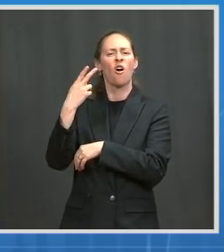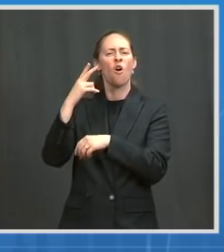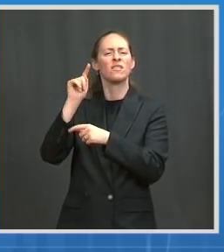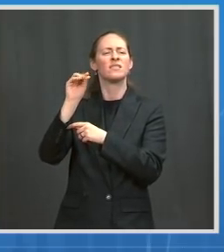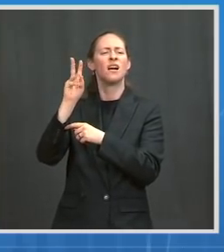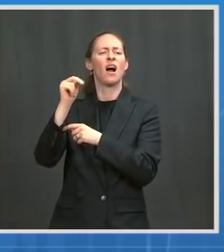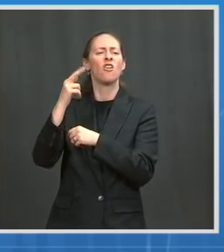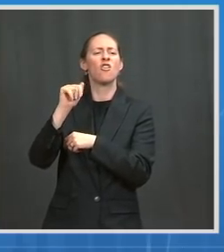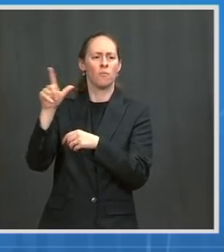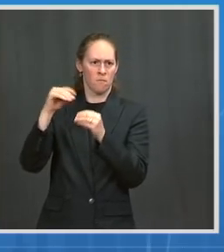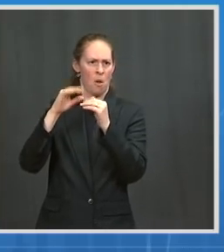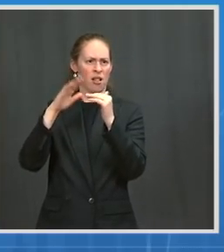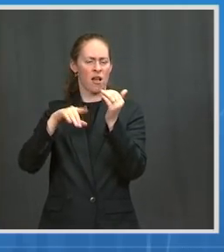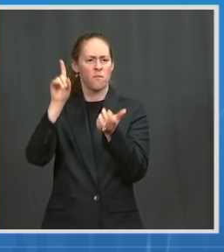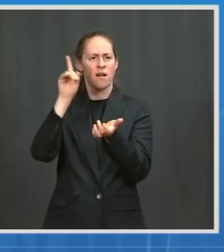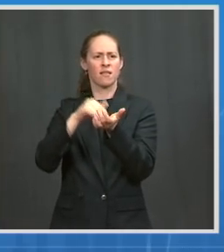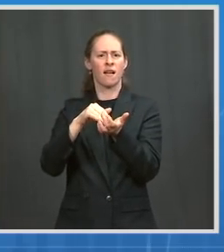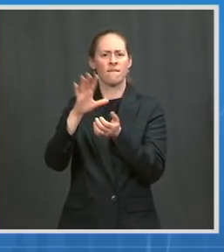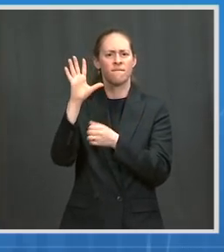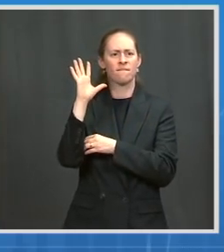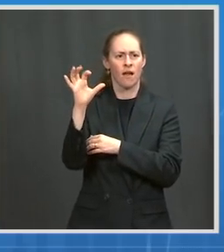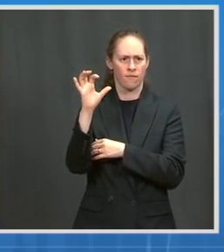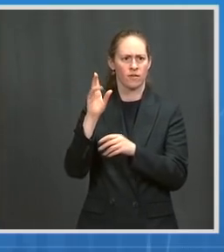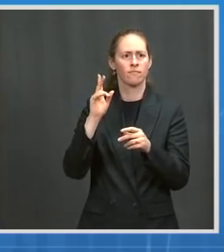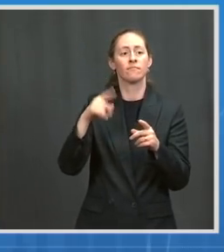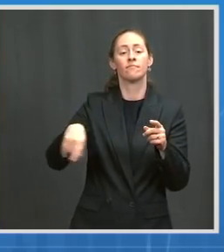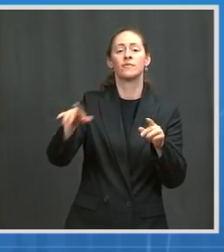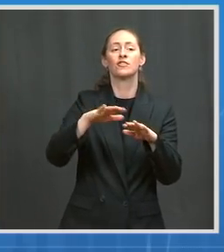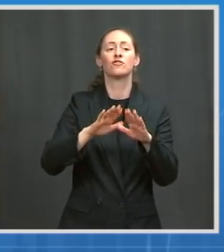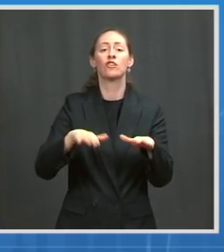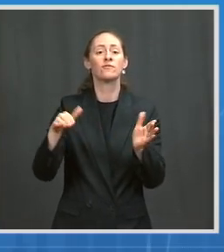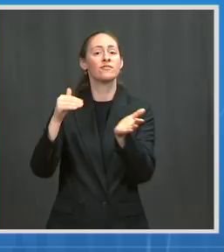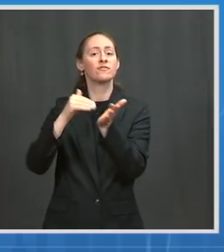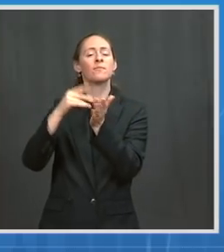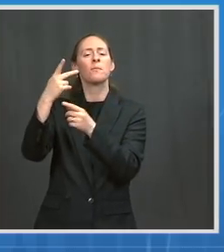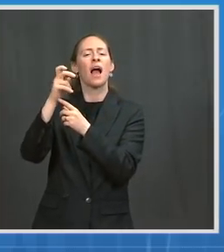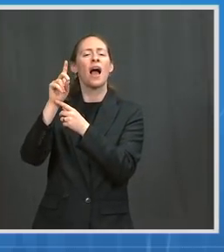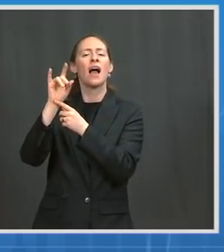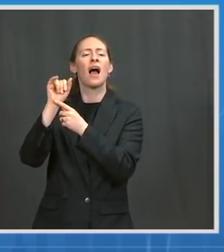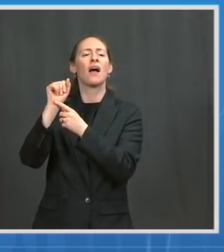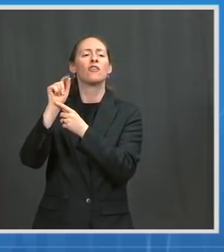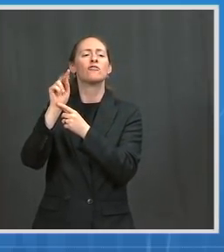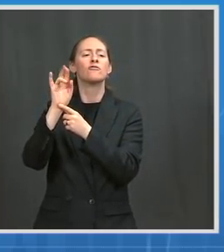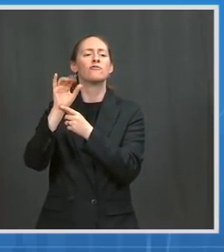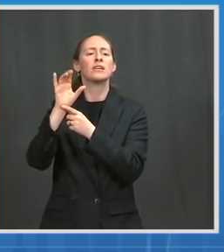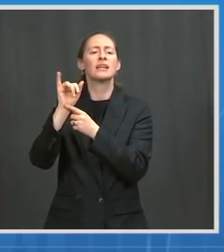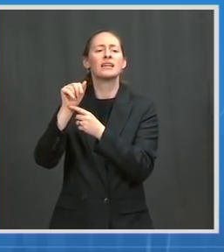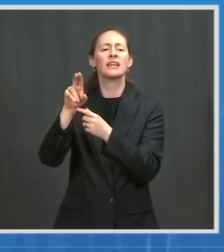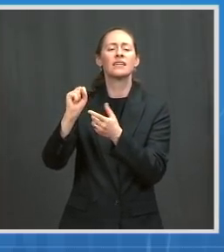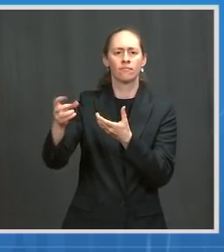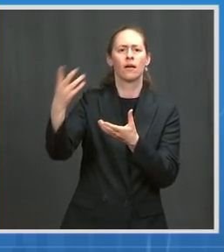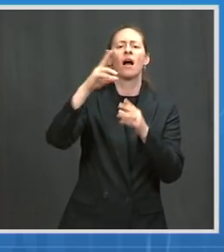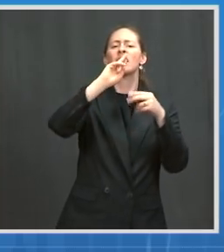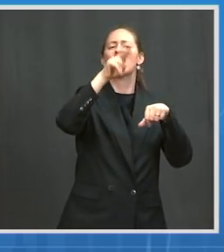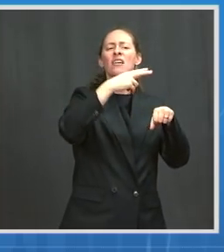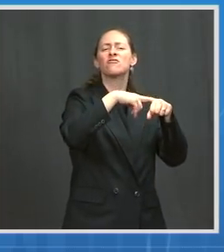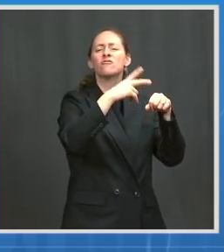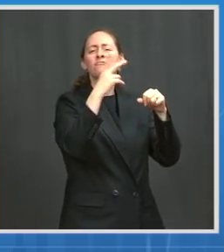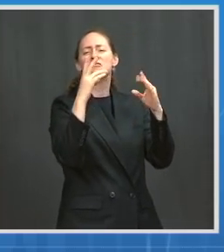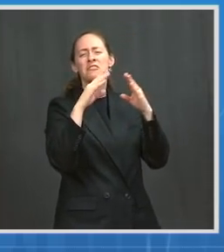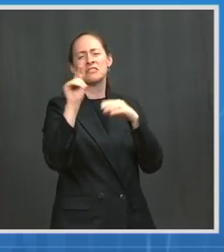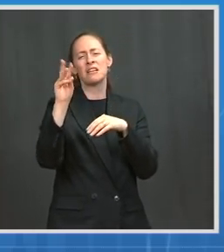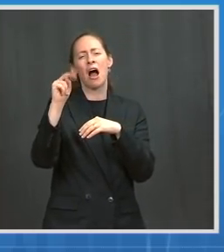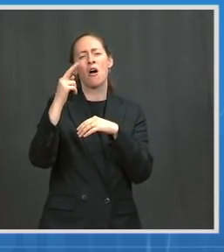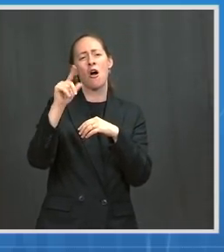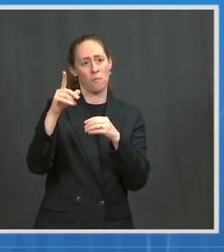pediatricians and a national clinician town hall with more than 1,000 participants. We've talked before about how clinicians are the number one source